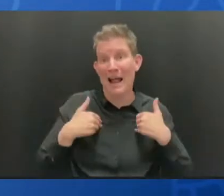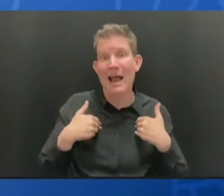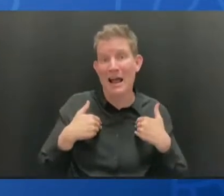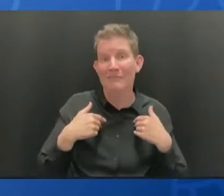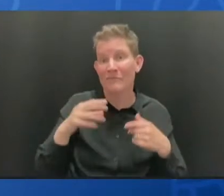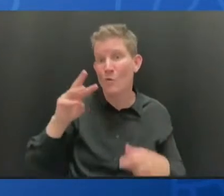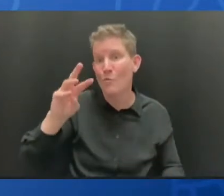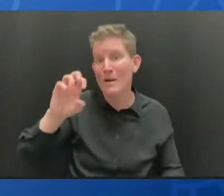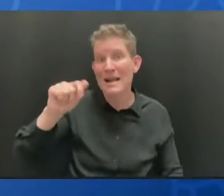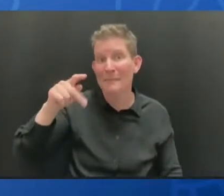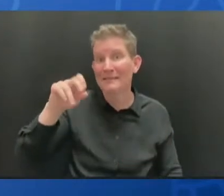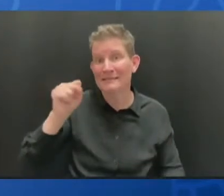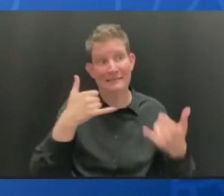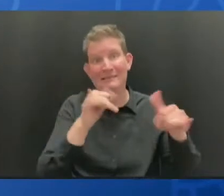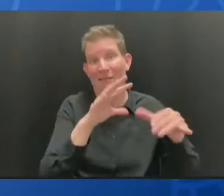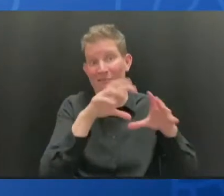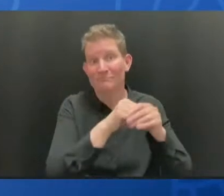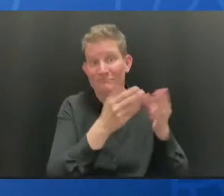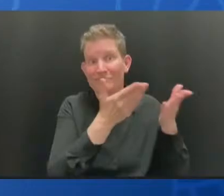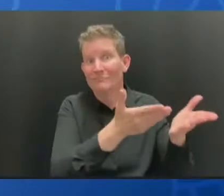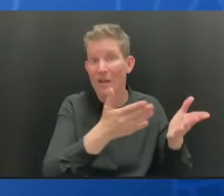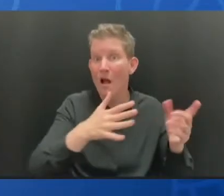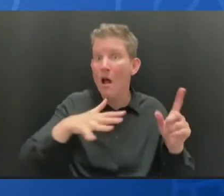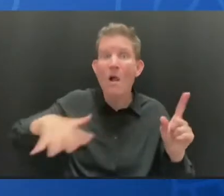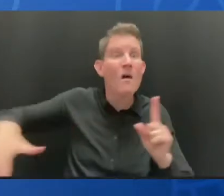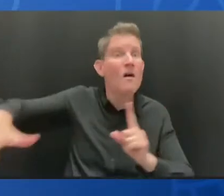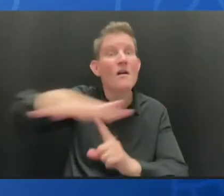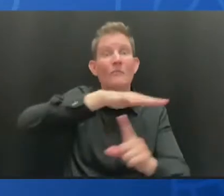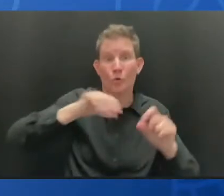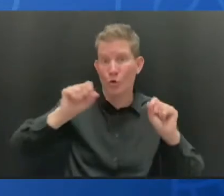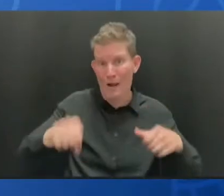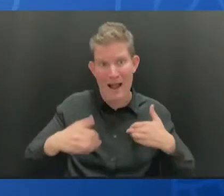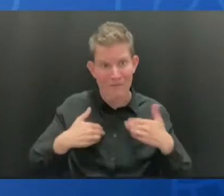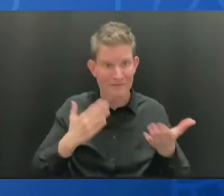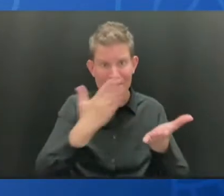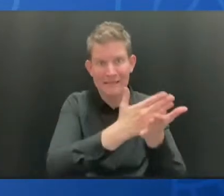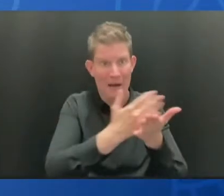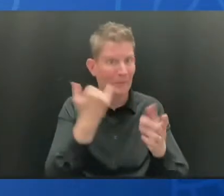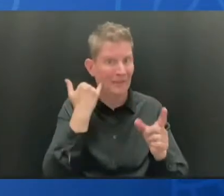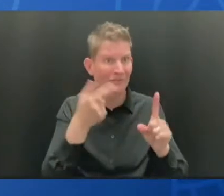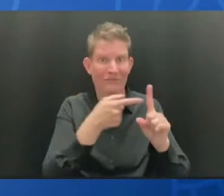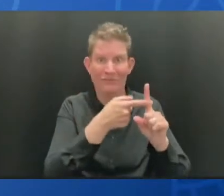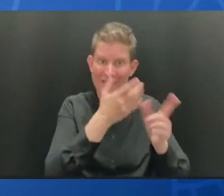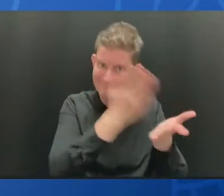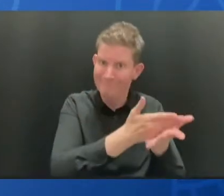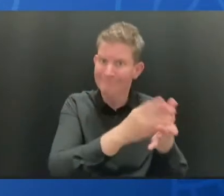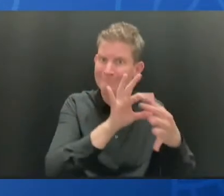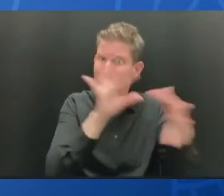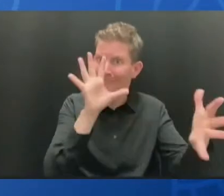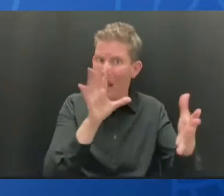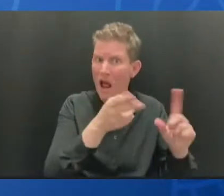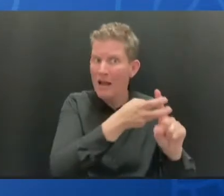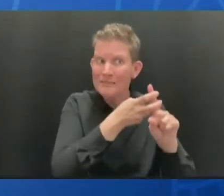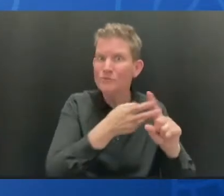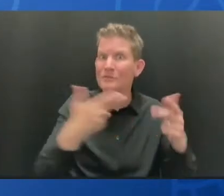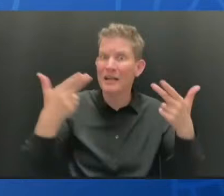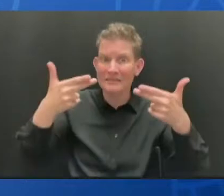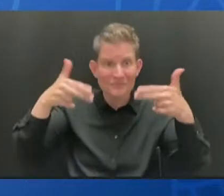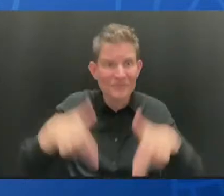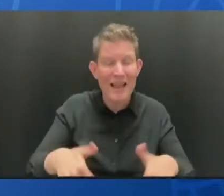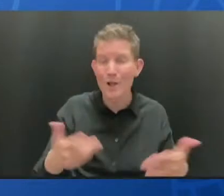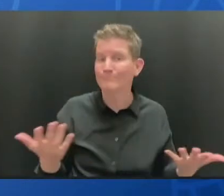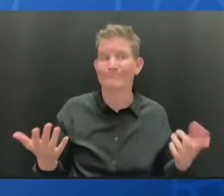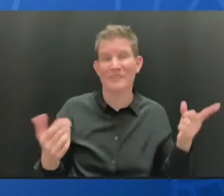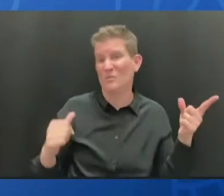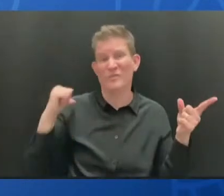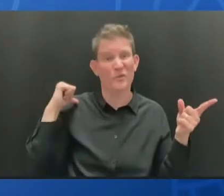this could have stopped, of course, if they had released the hostages and put down their weapons, but they refused to do so. They've also rejected ceasefires. So